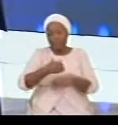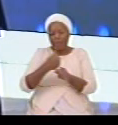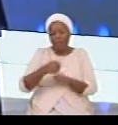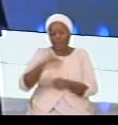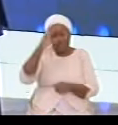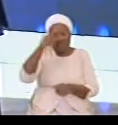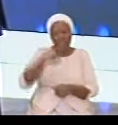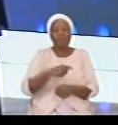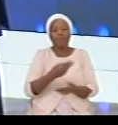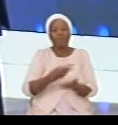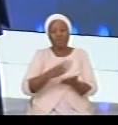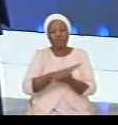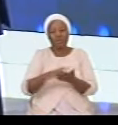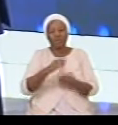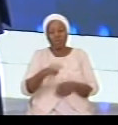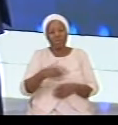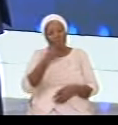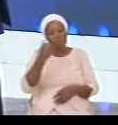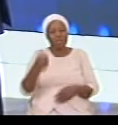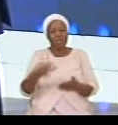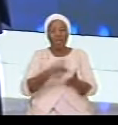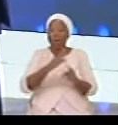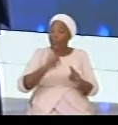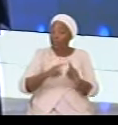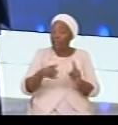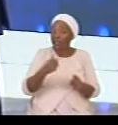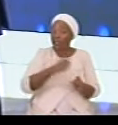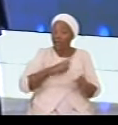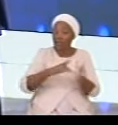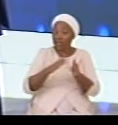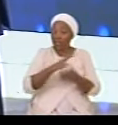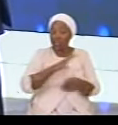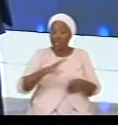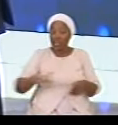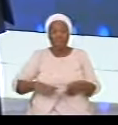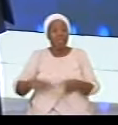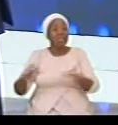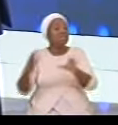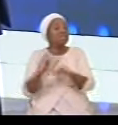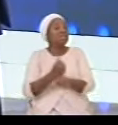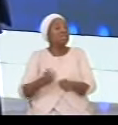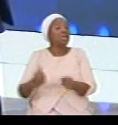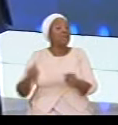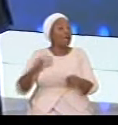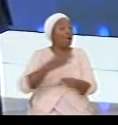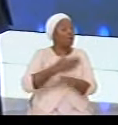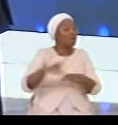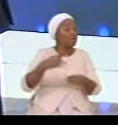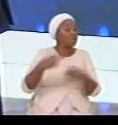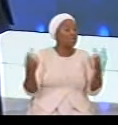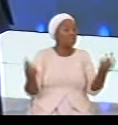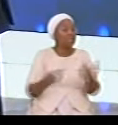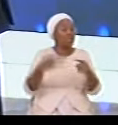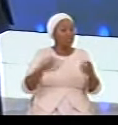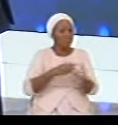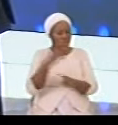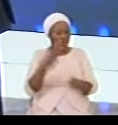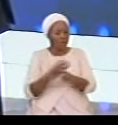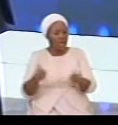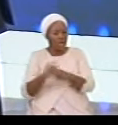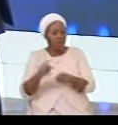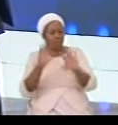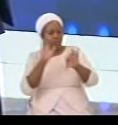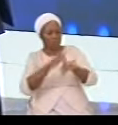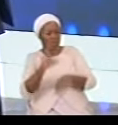Christ. Behold the Lamb of God that taketh away the sin of the world. As you touch him, as you rely